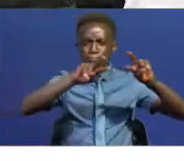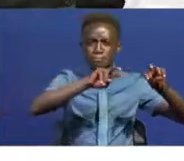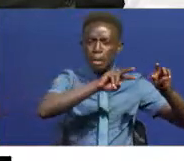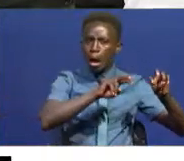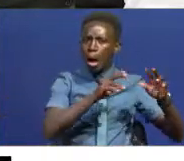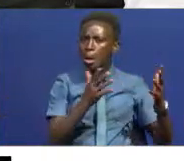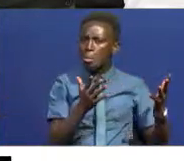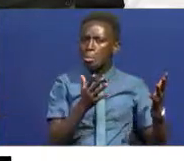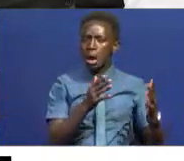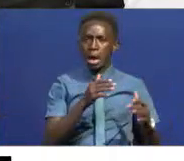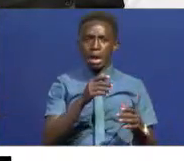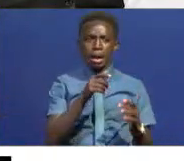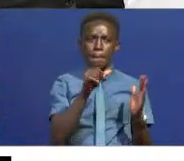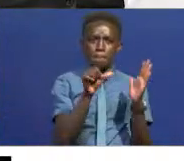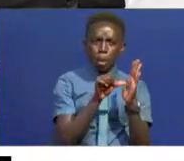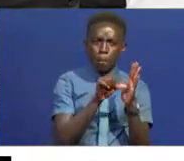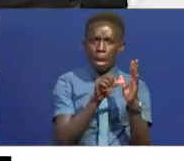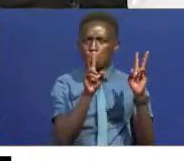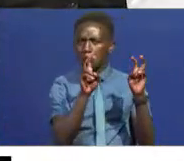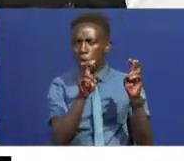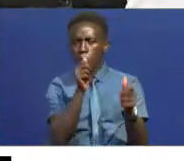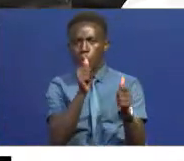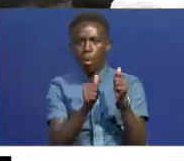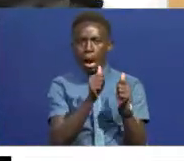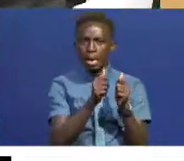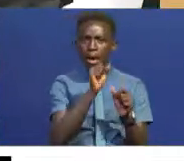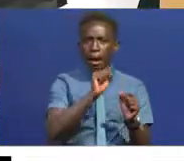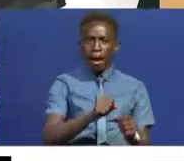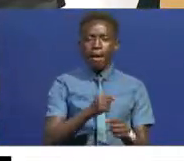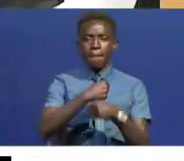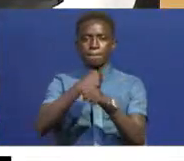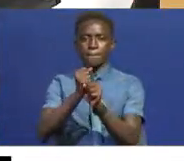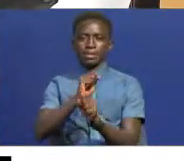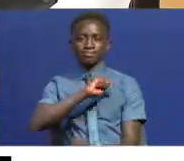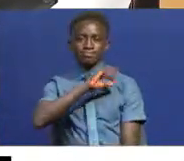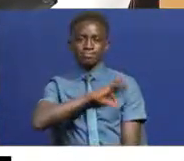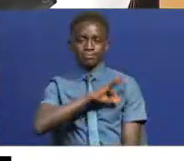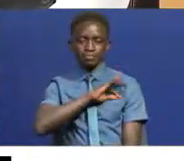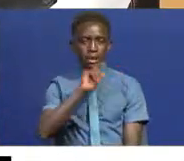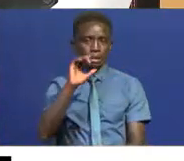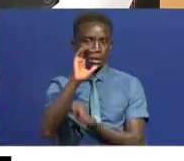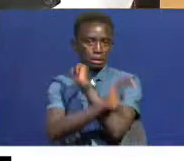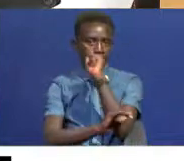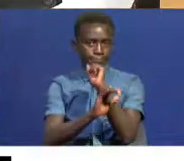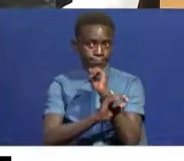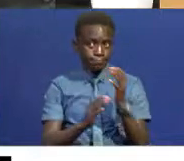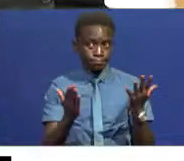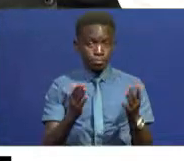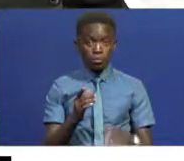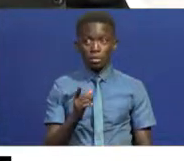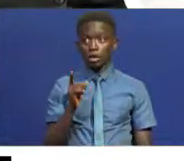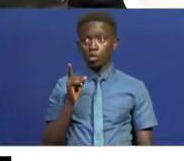country in various ways. It is one of the conference that has been